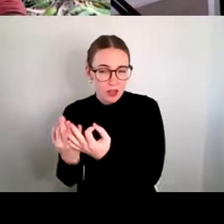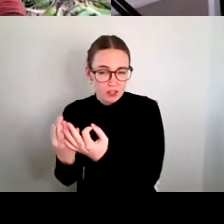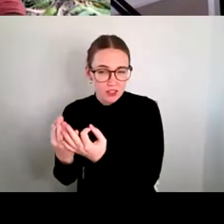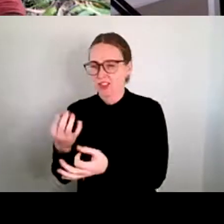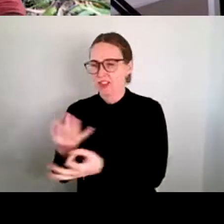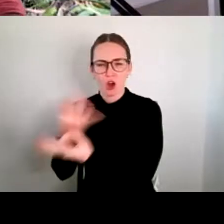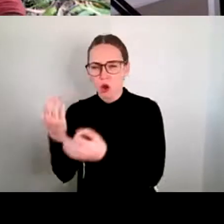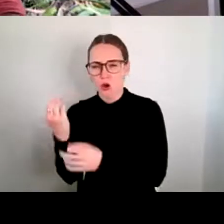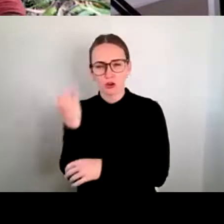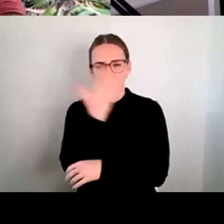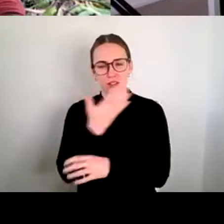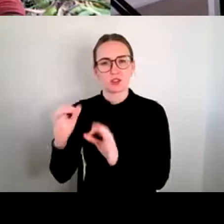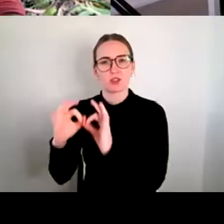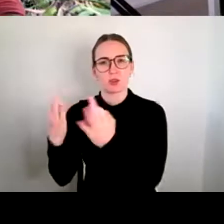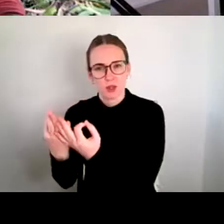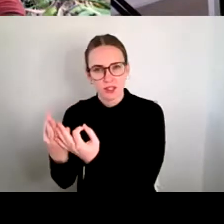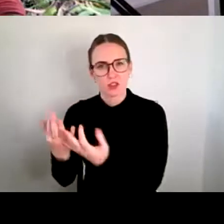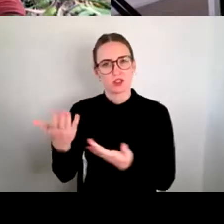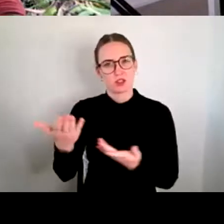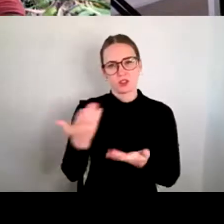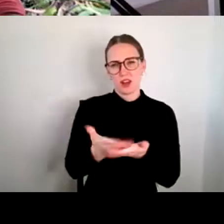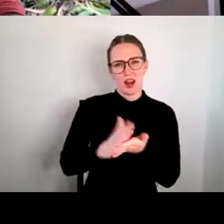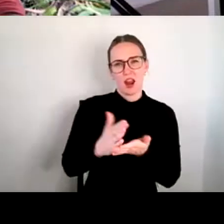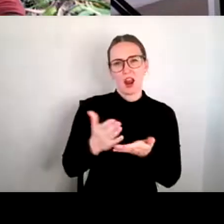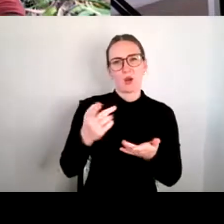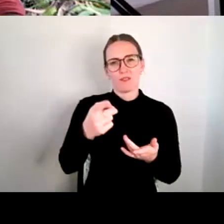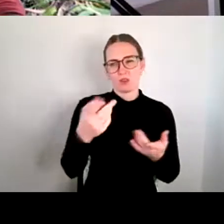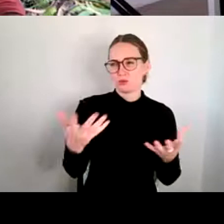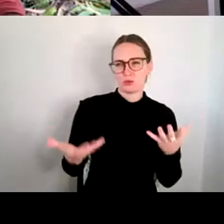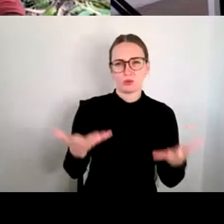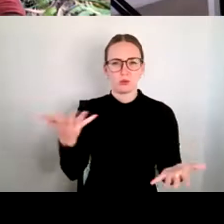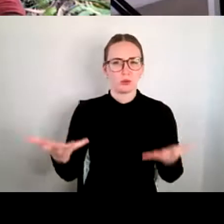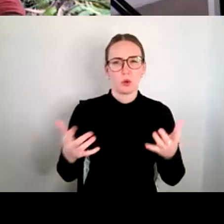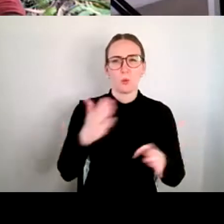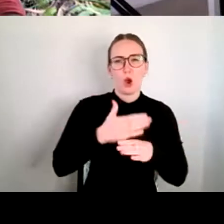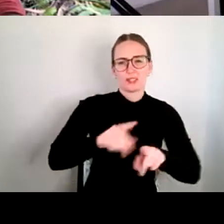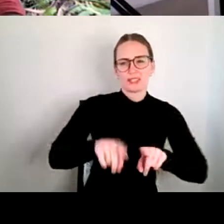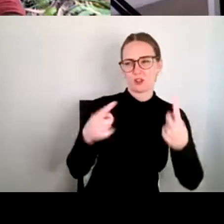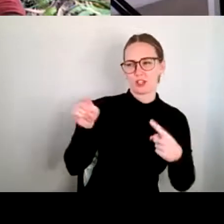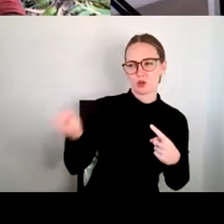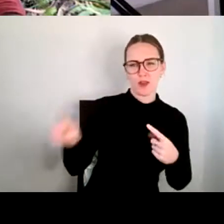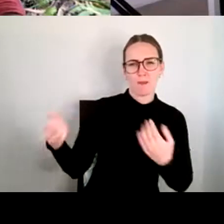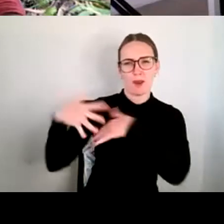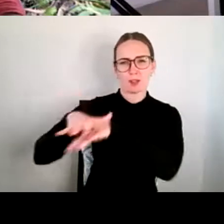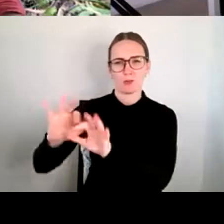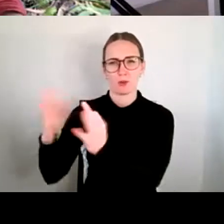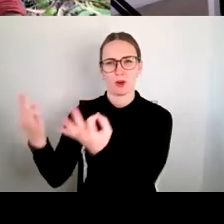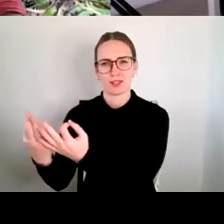thrust of how they operate in Australia? How have you been able to work a little bit differently to that? Whoa,